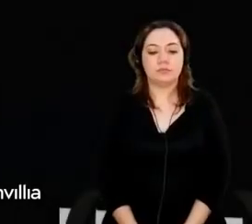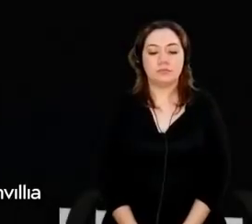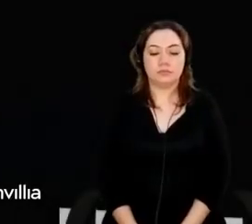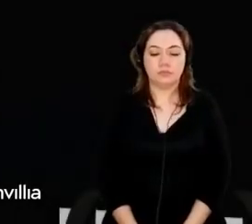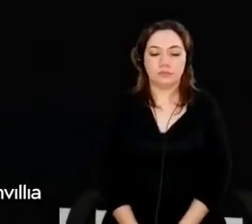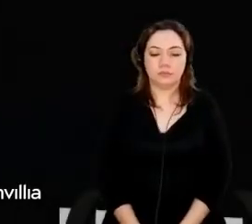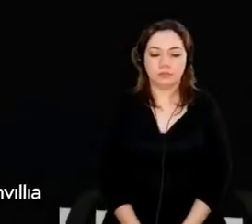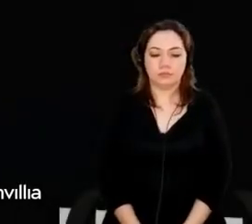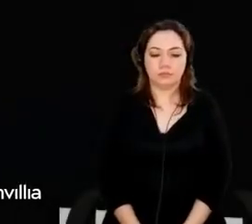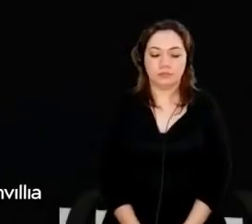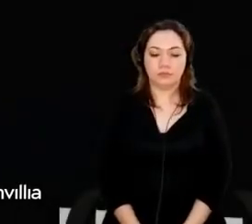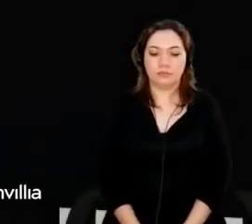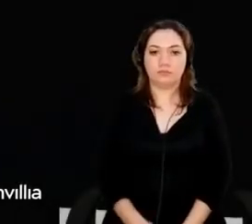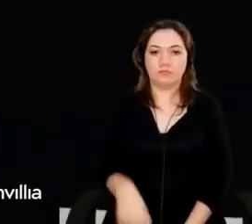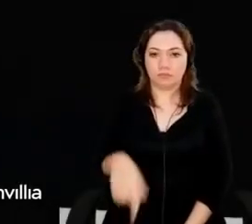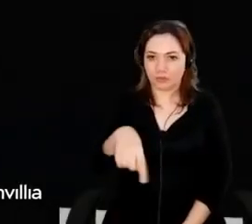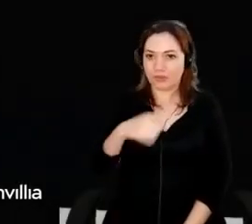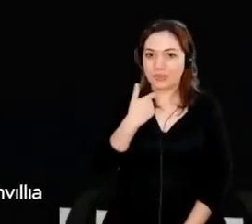Did you like that?